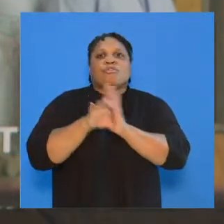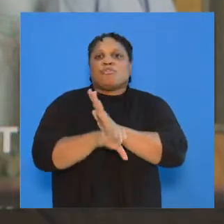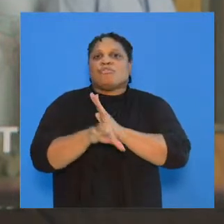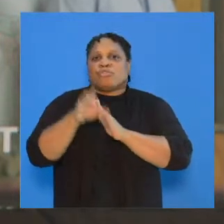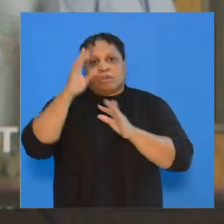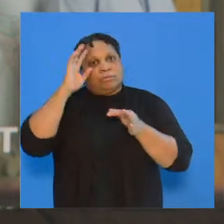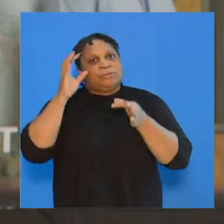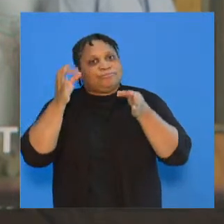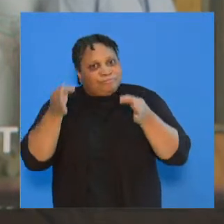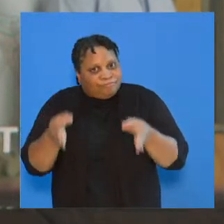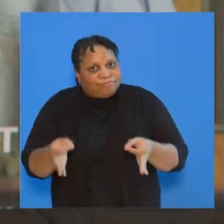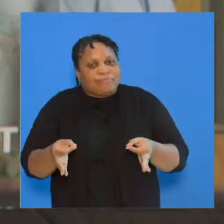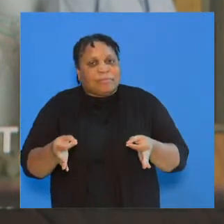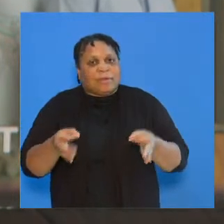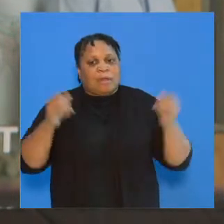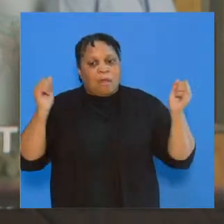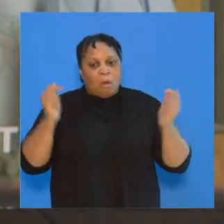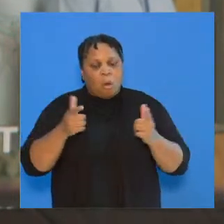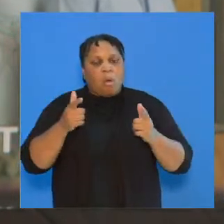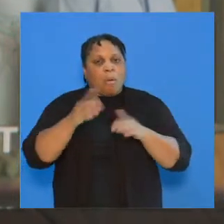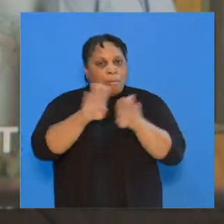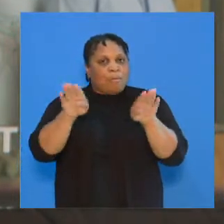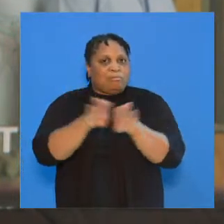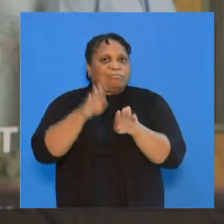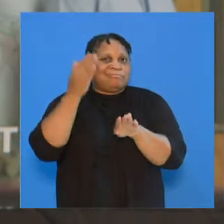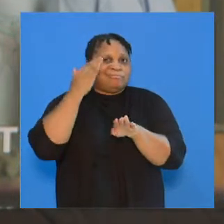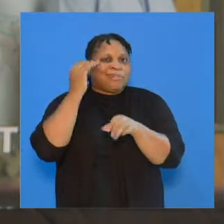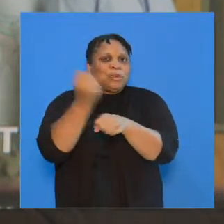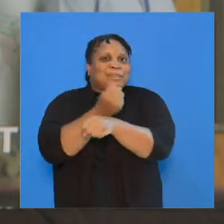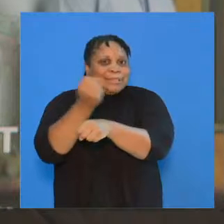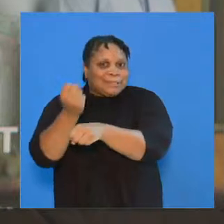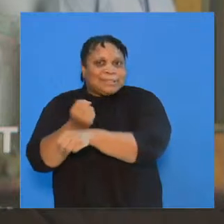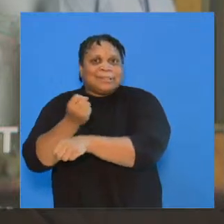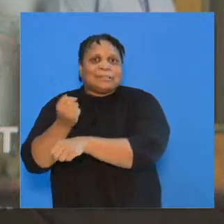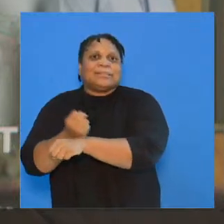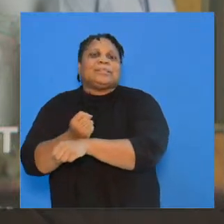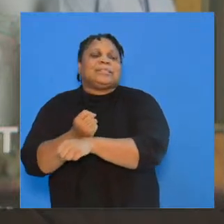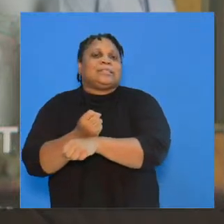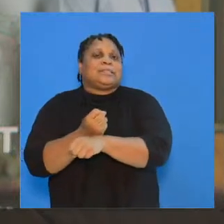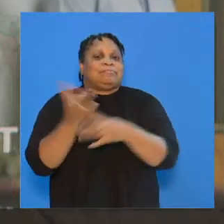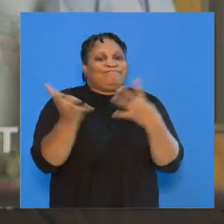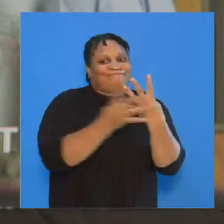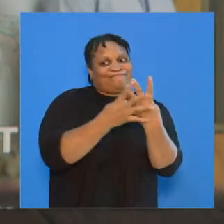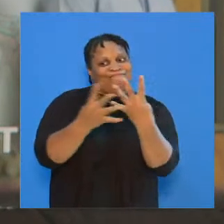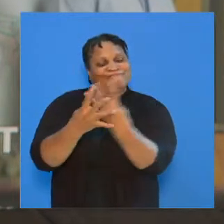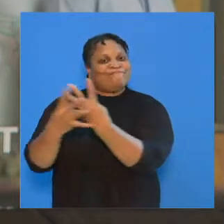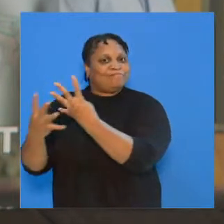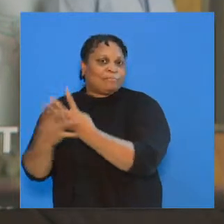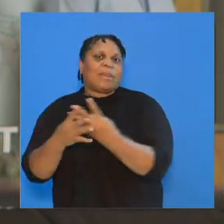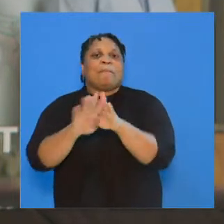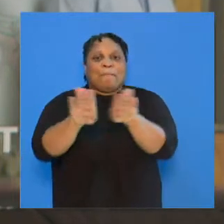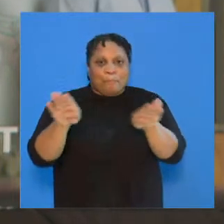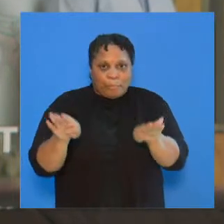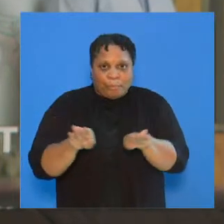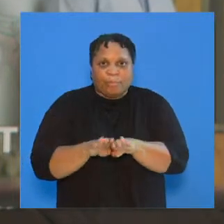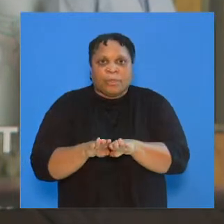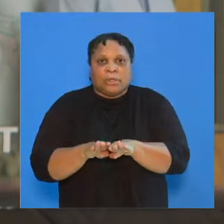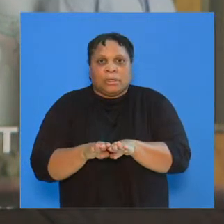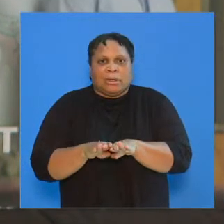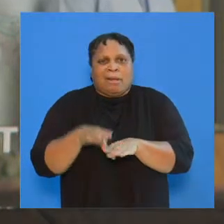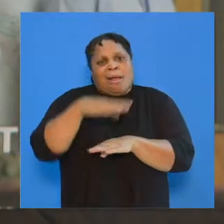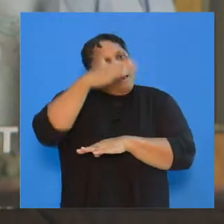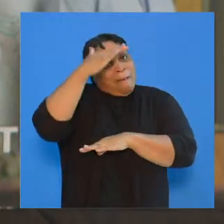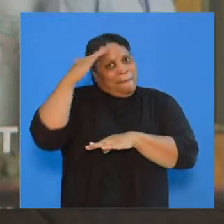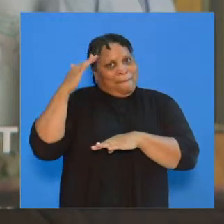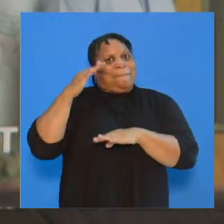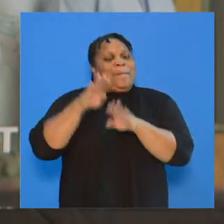system. Everyone in Bermuda knows the statistics regarding incarceration in Bermuda. While Black